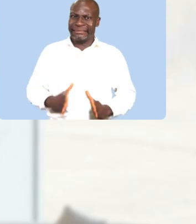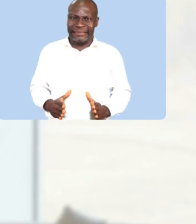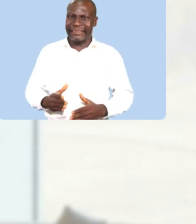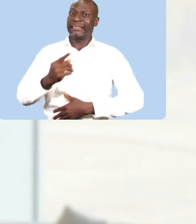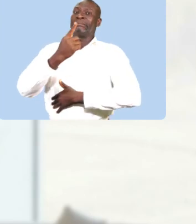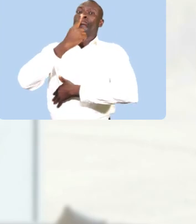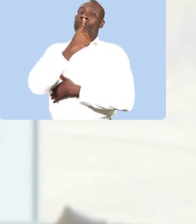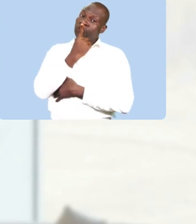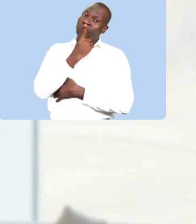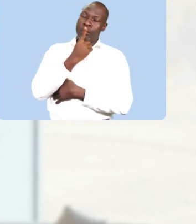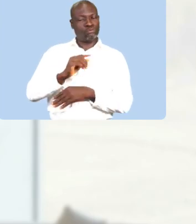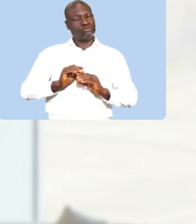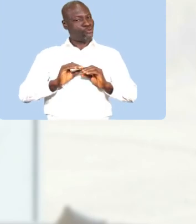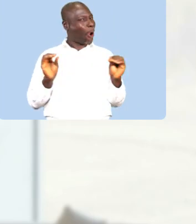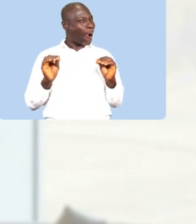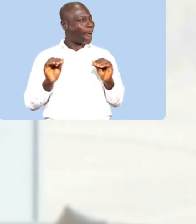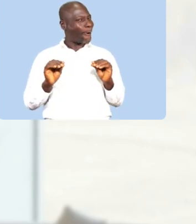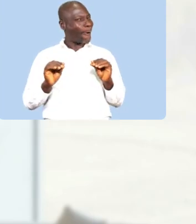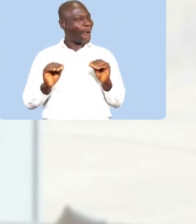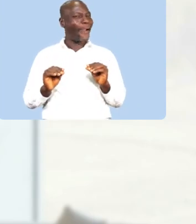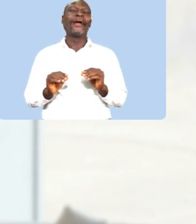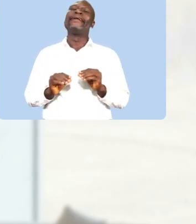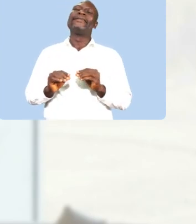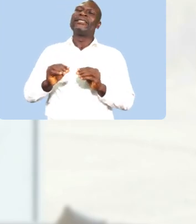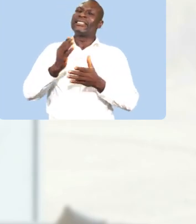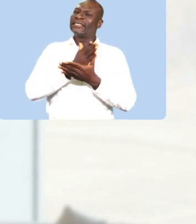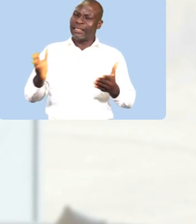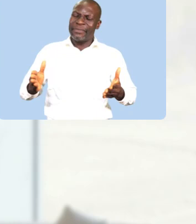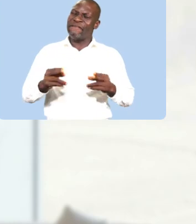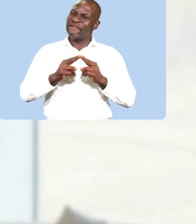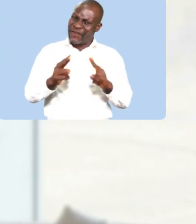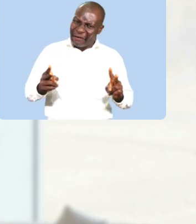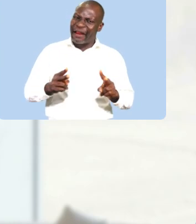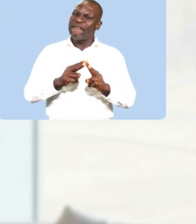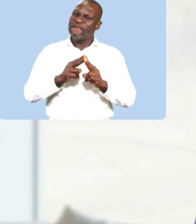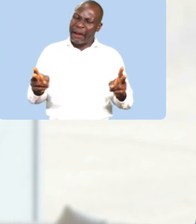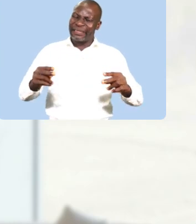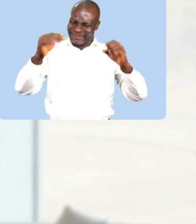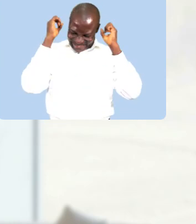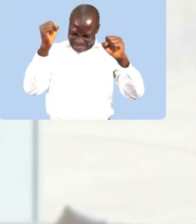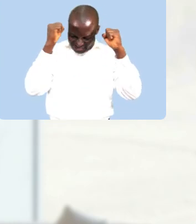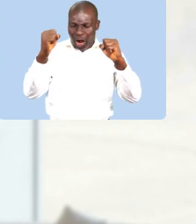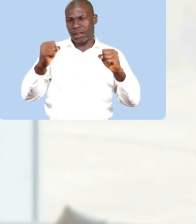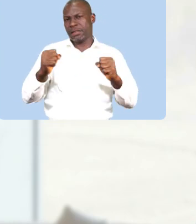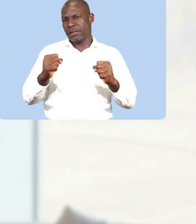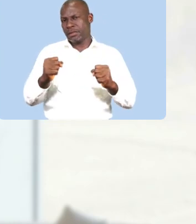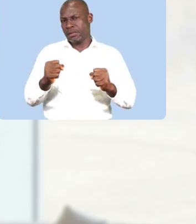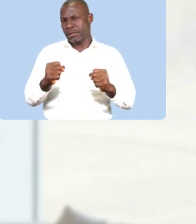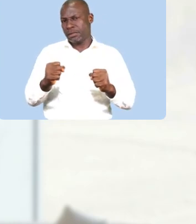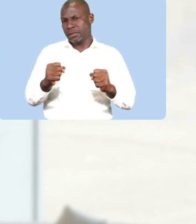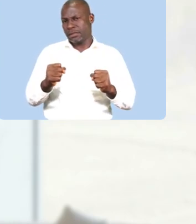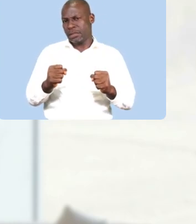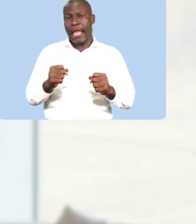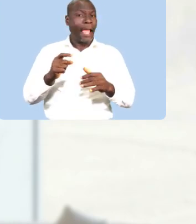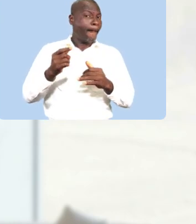comb, I was her and same way, say no more. Now, and someone, I am very, very worrying. What of a pa, I would tell me. Last